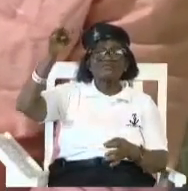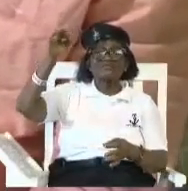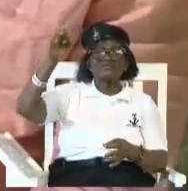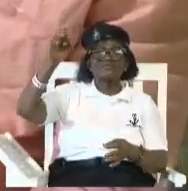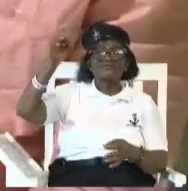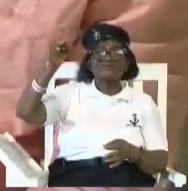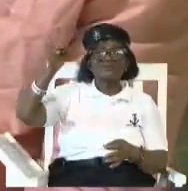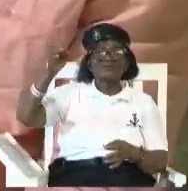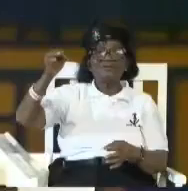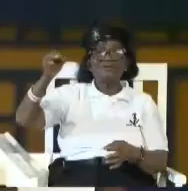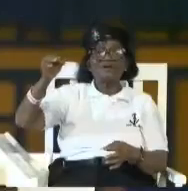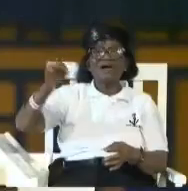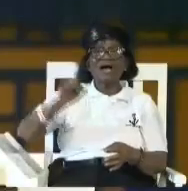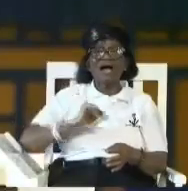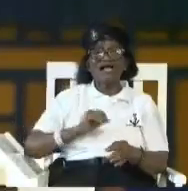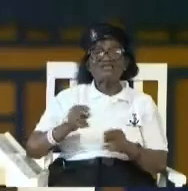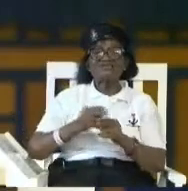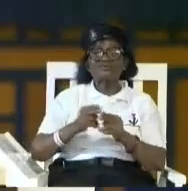I soon discovered,